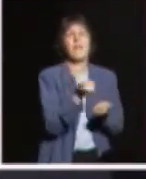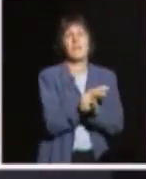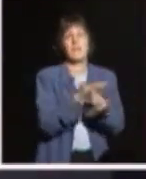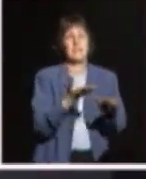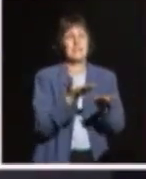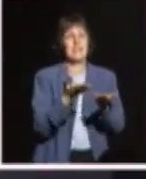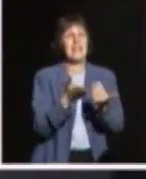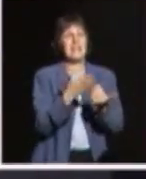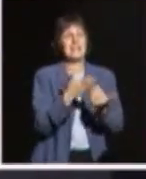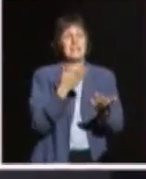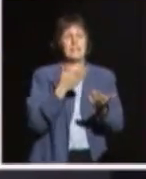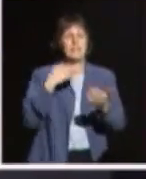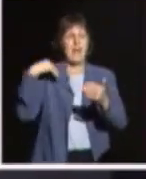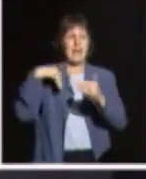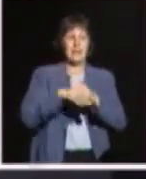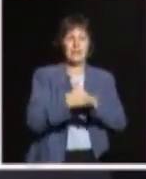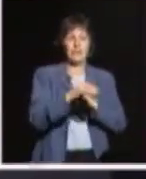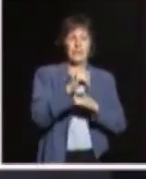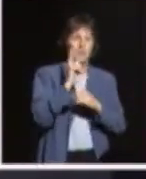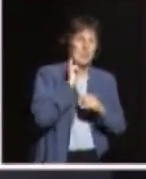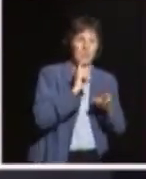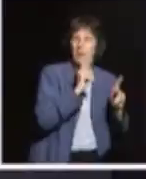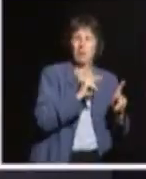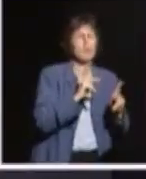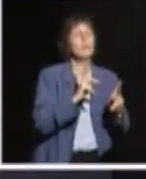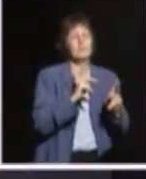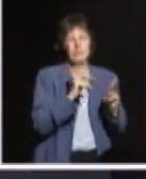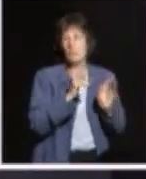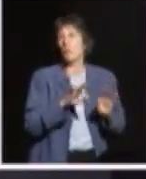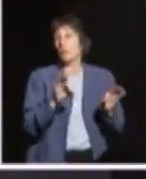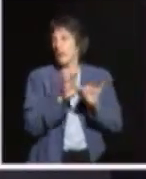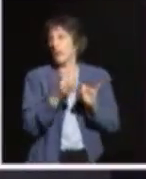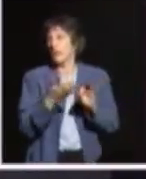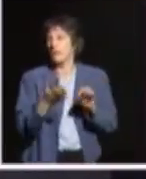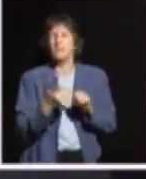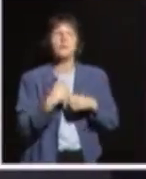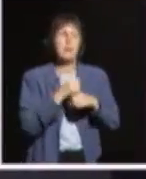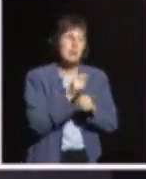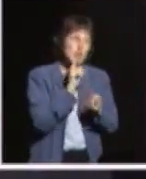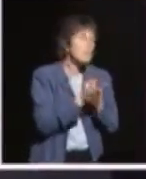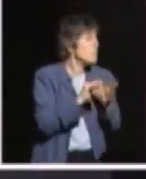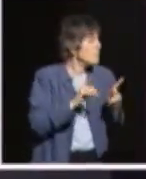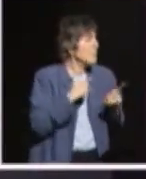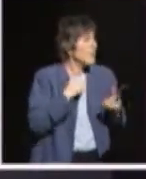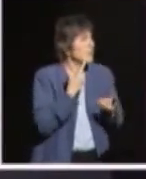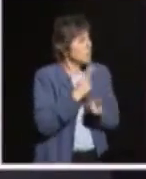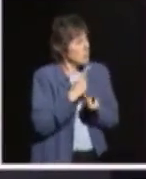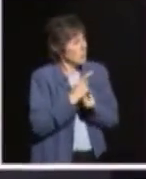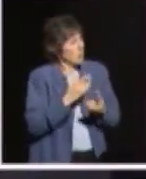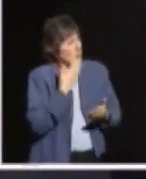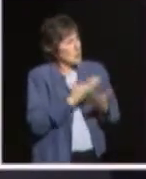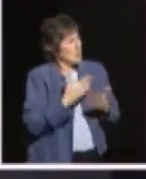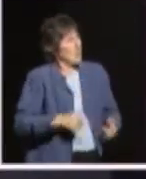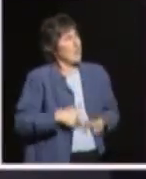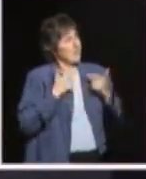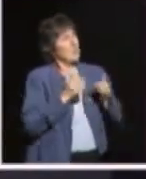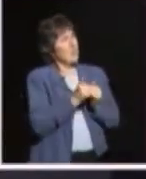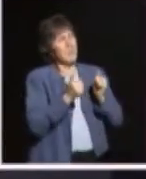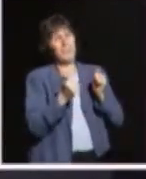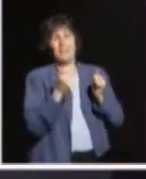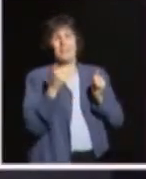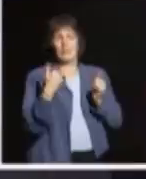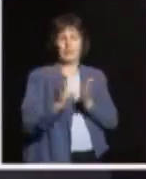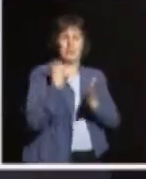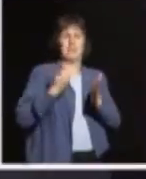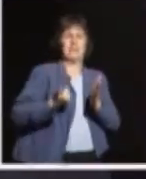is absolutely vital, again, to ensuring that that people have good lives and most fulfilling lives with this technology, and also, of